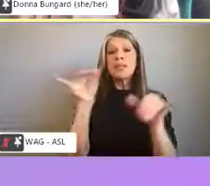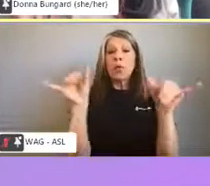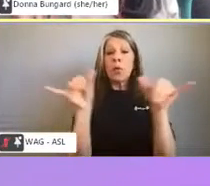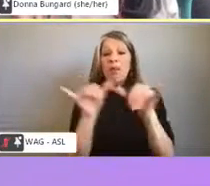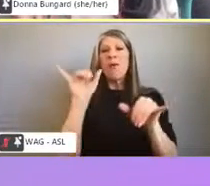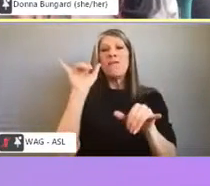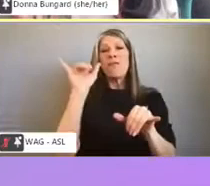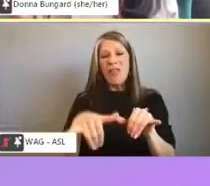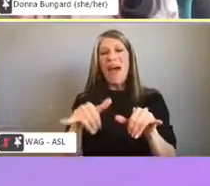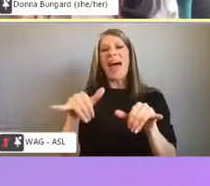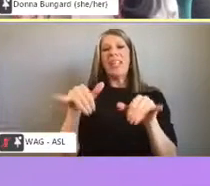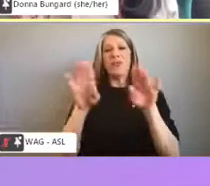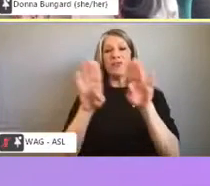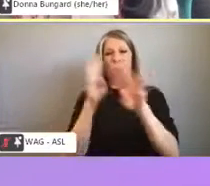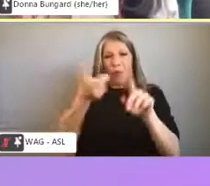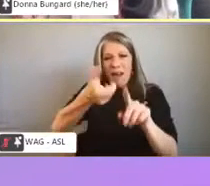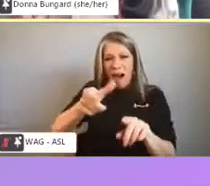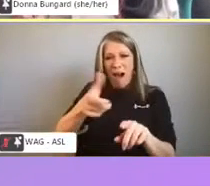sticky doorknob.